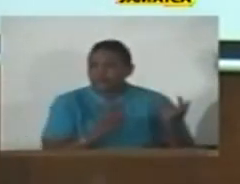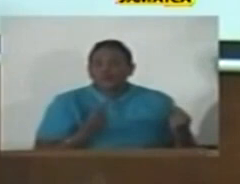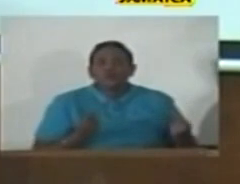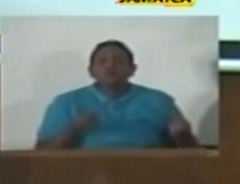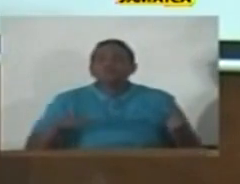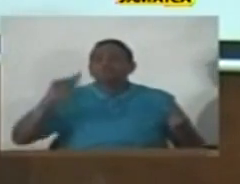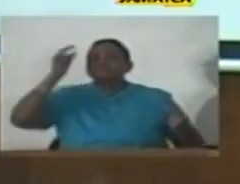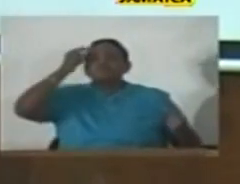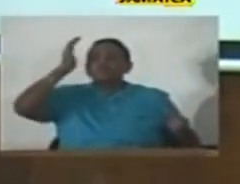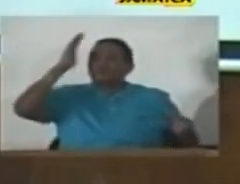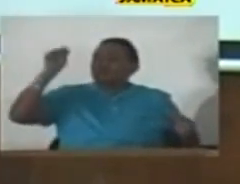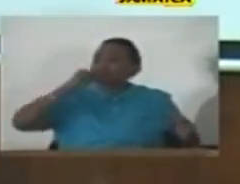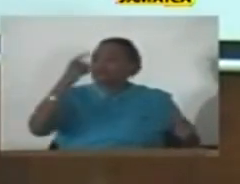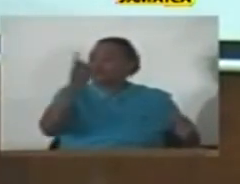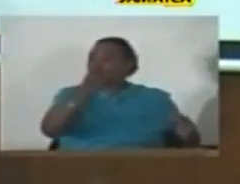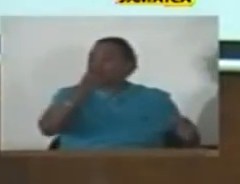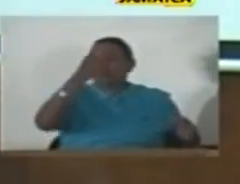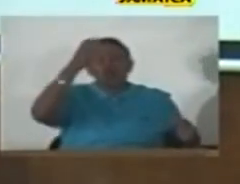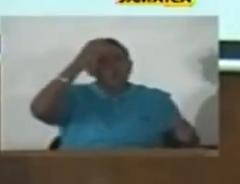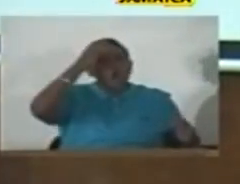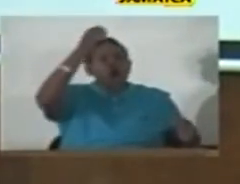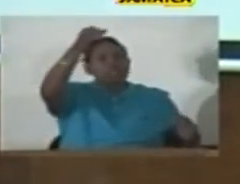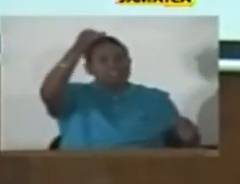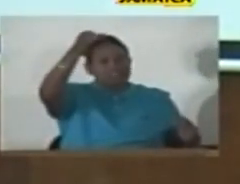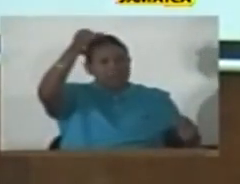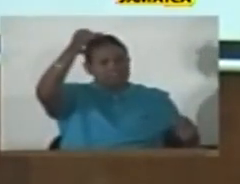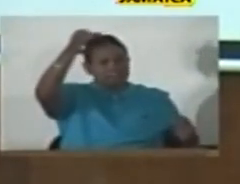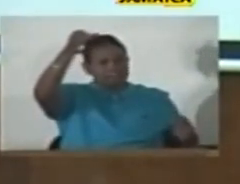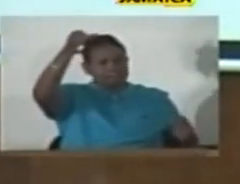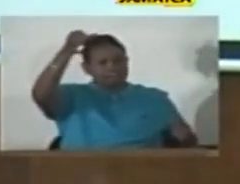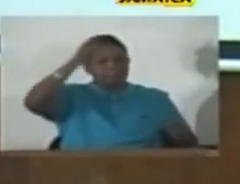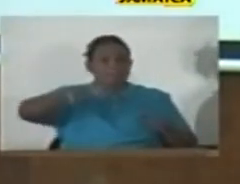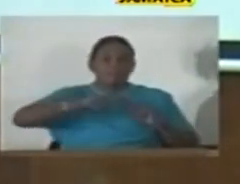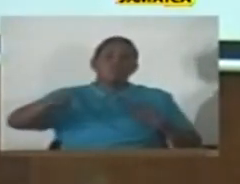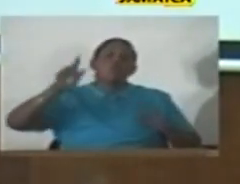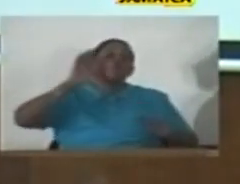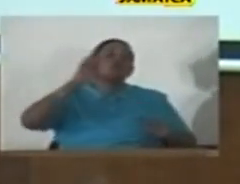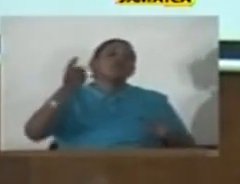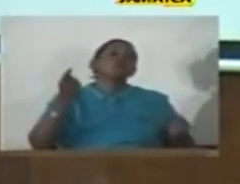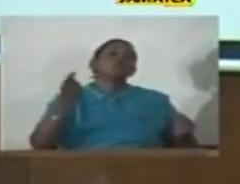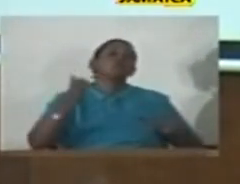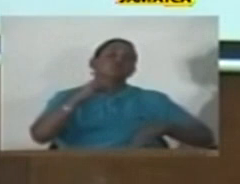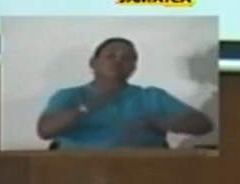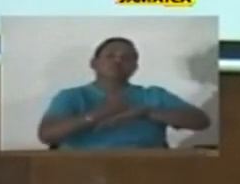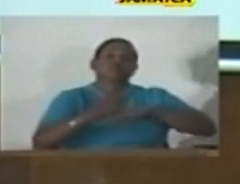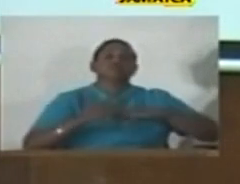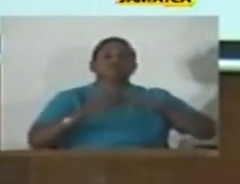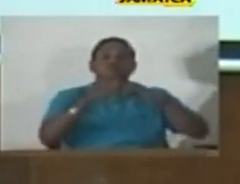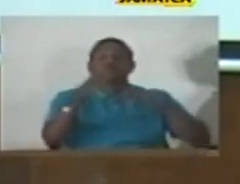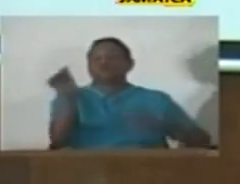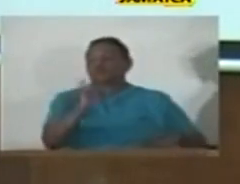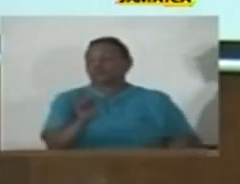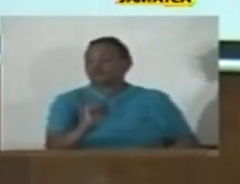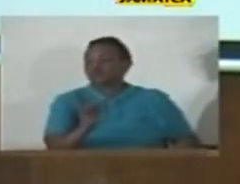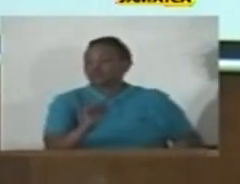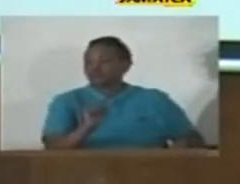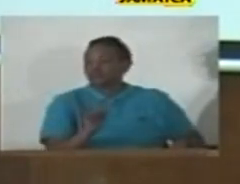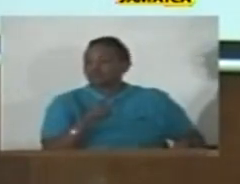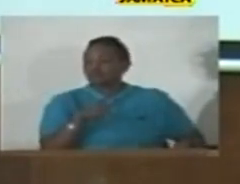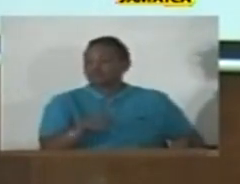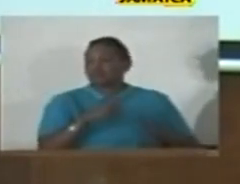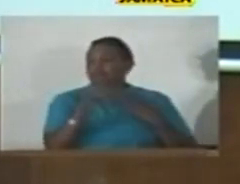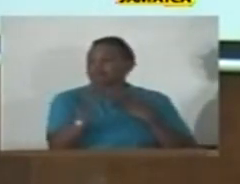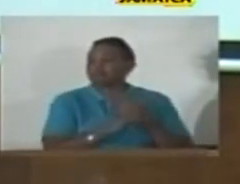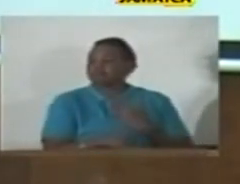only going to be the conceptualizer, but they will also be the implementer of the